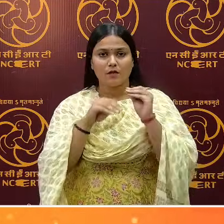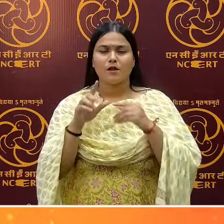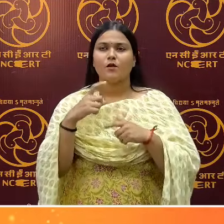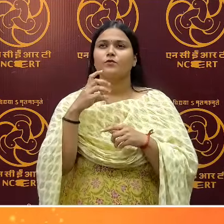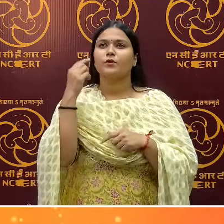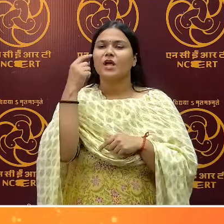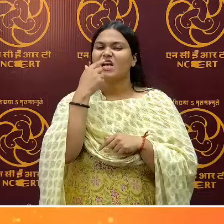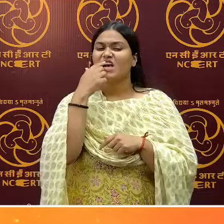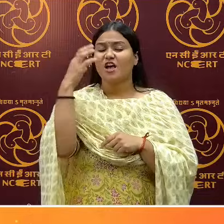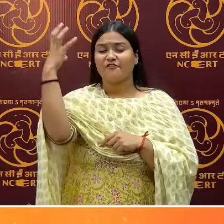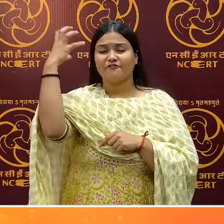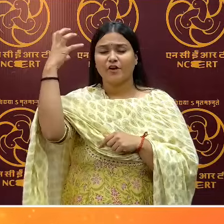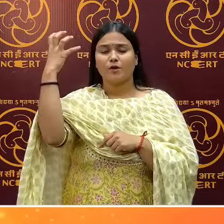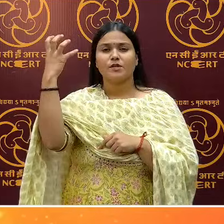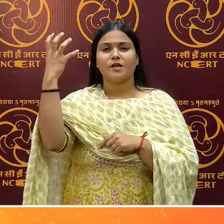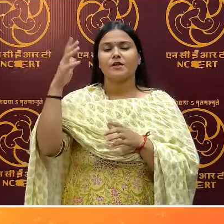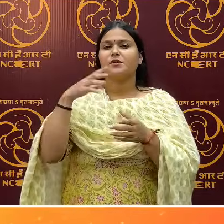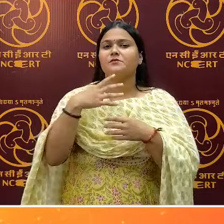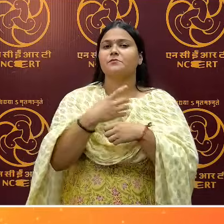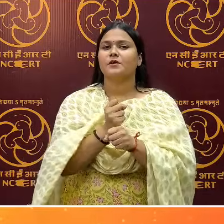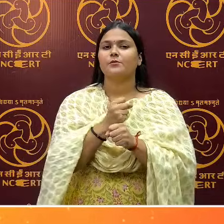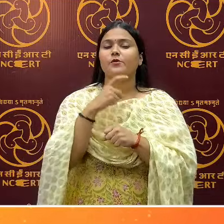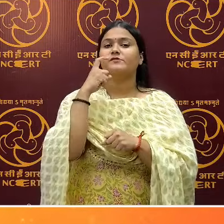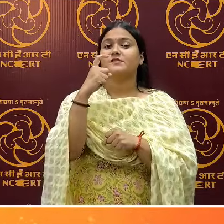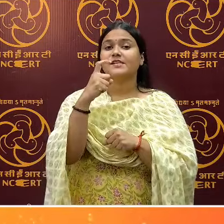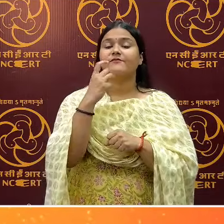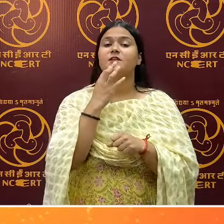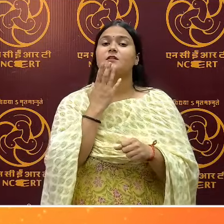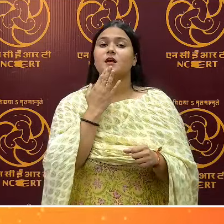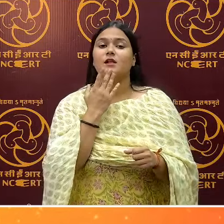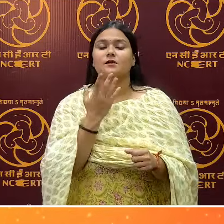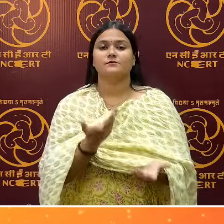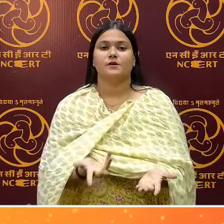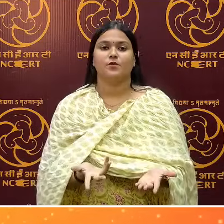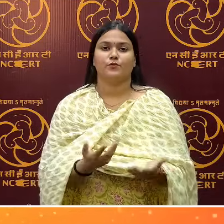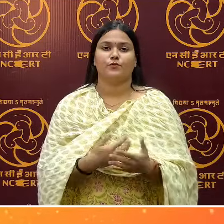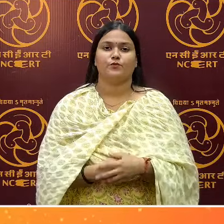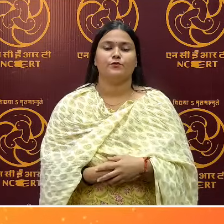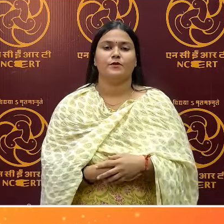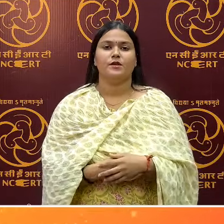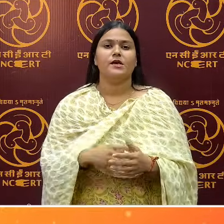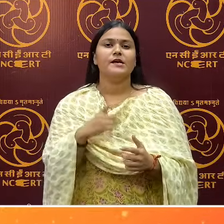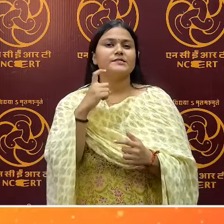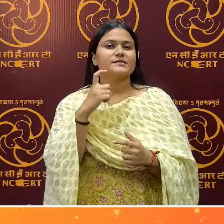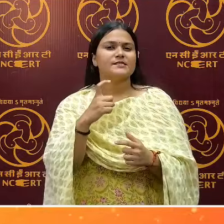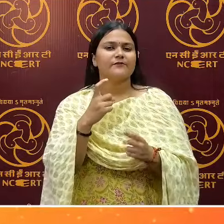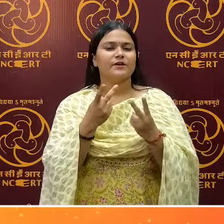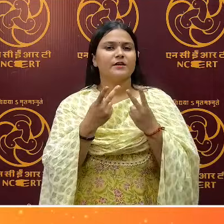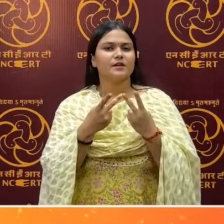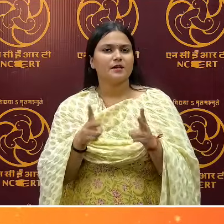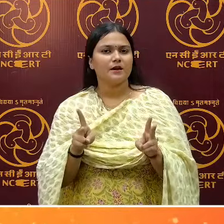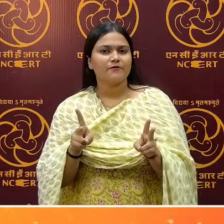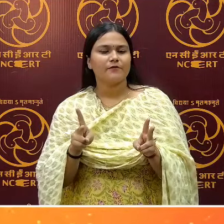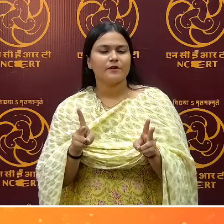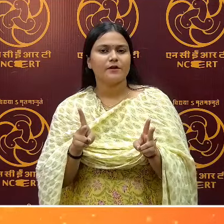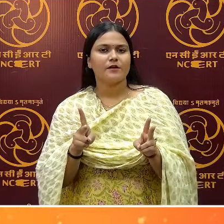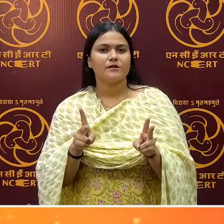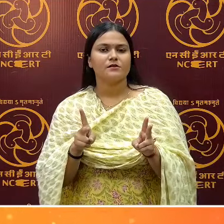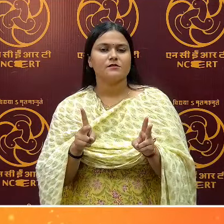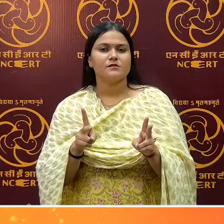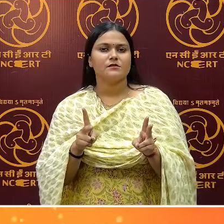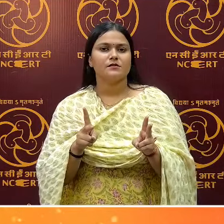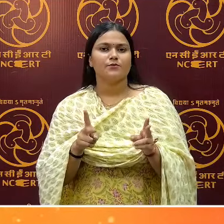7 colors, or how they can. So I have made a spinner with 7 different components, and I have given them a